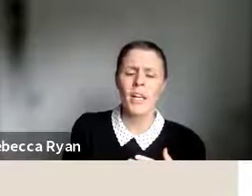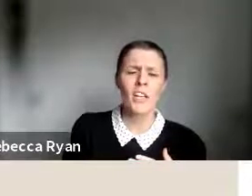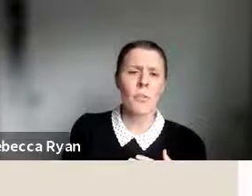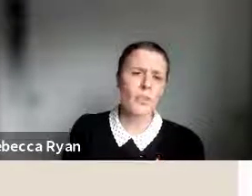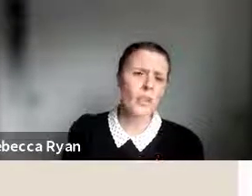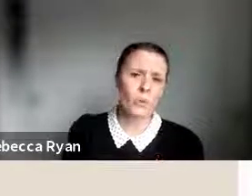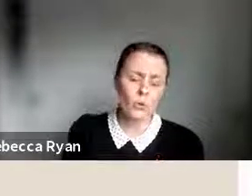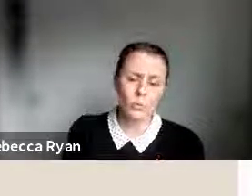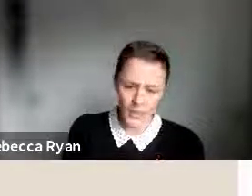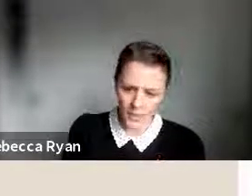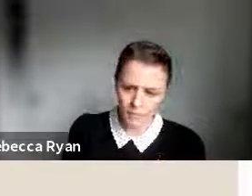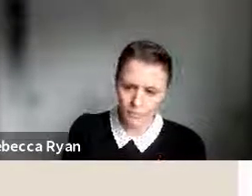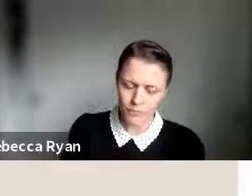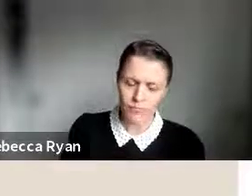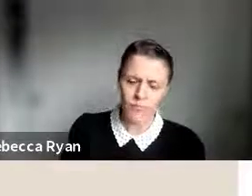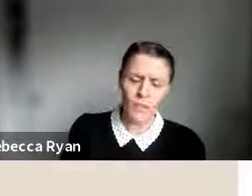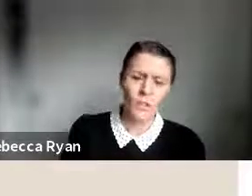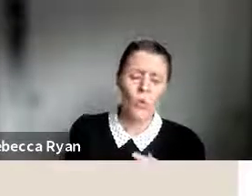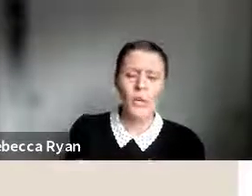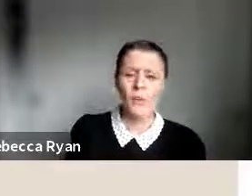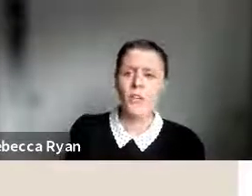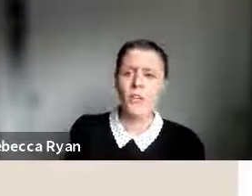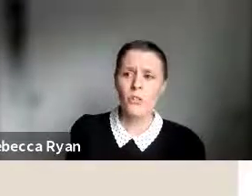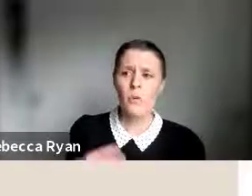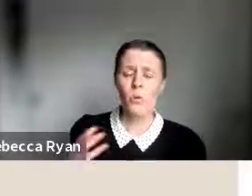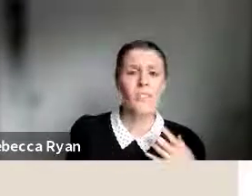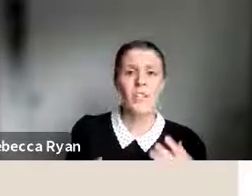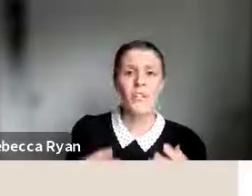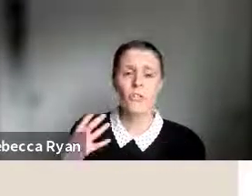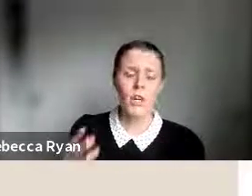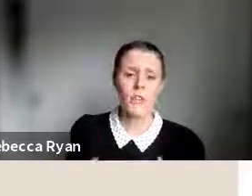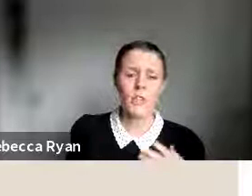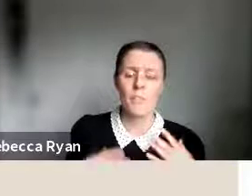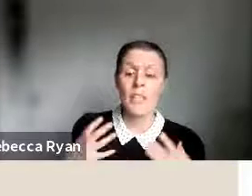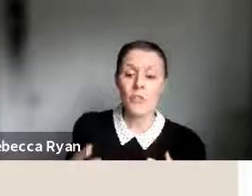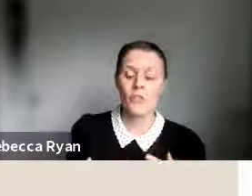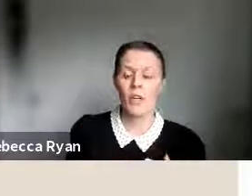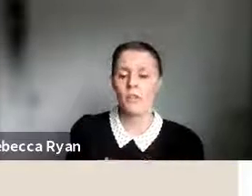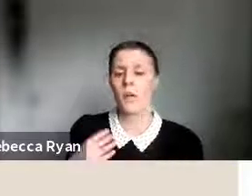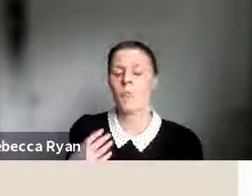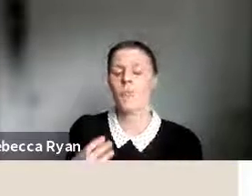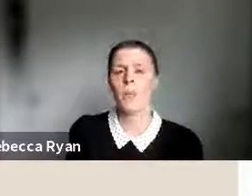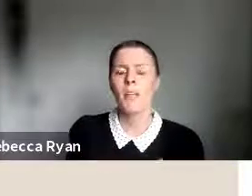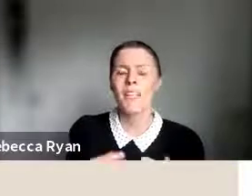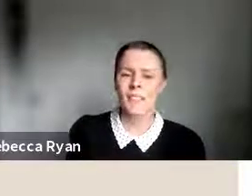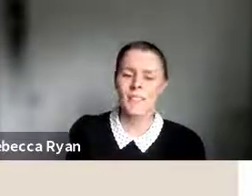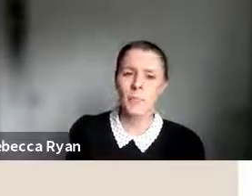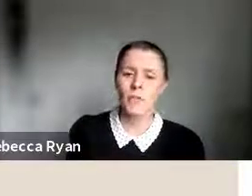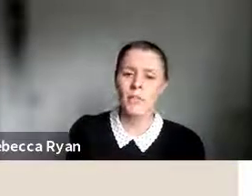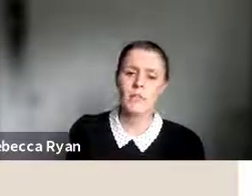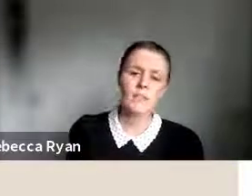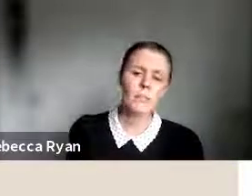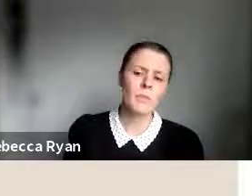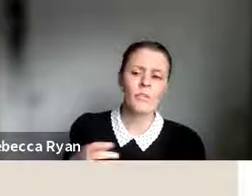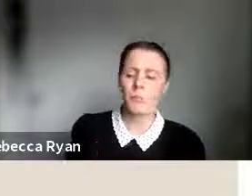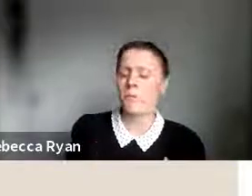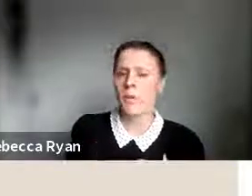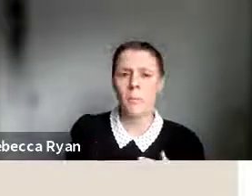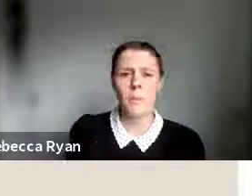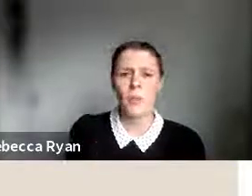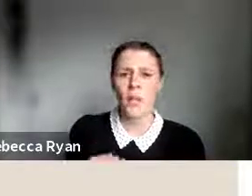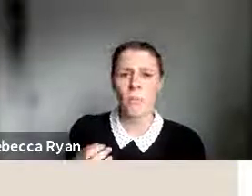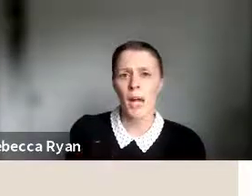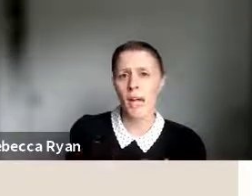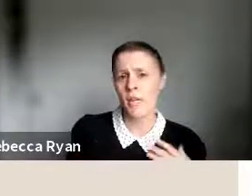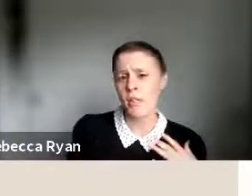those, especially on social media. We have to understand where mistrust comes from. Systemic racism, mistreatment